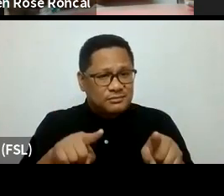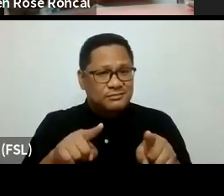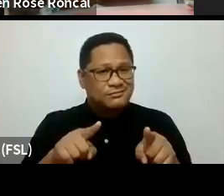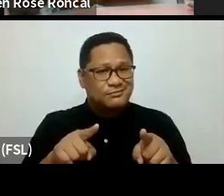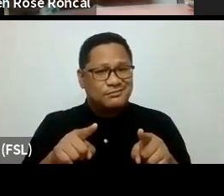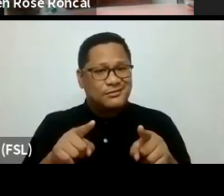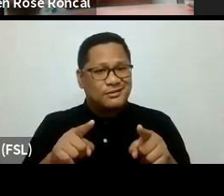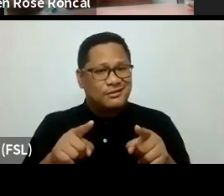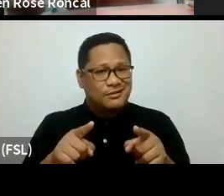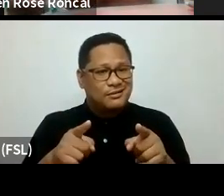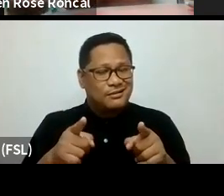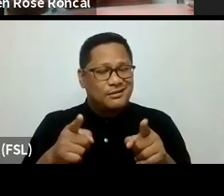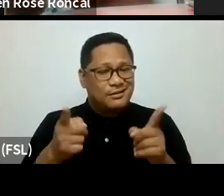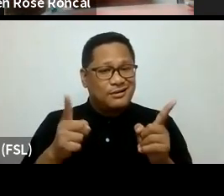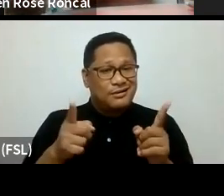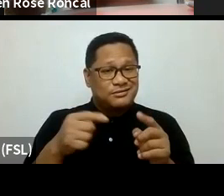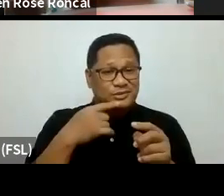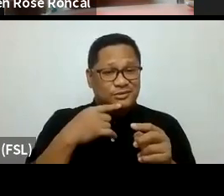it turned out that